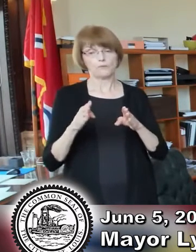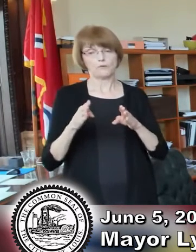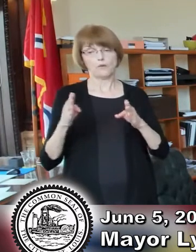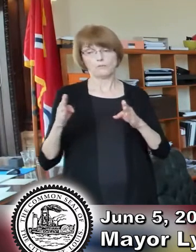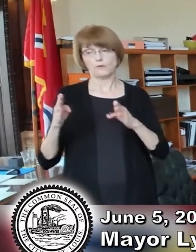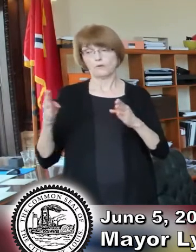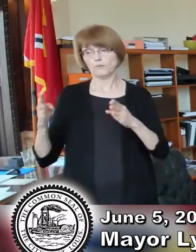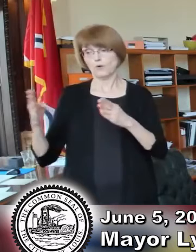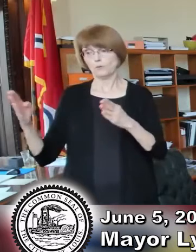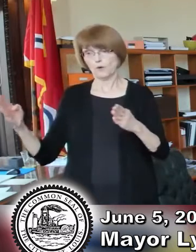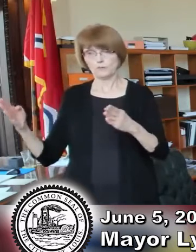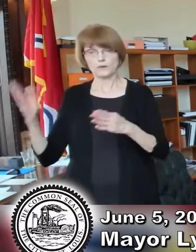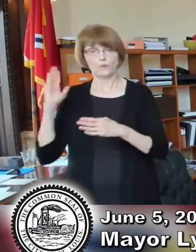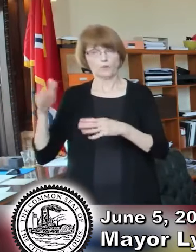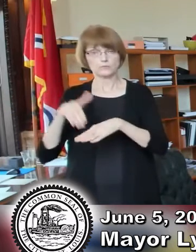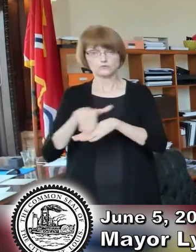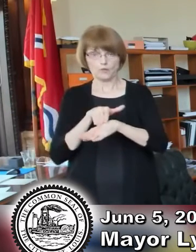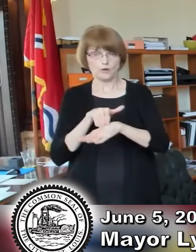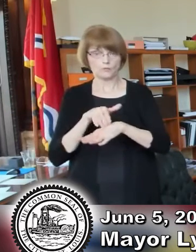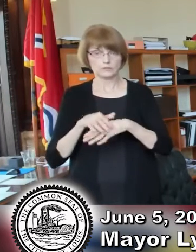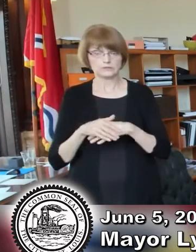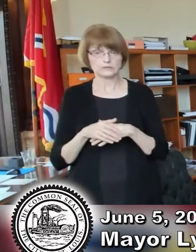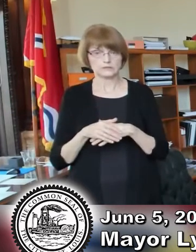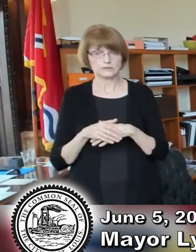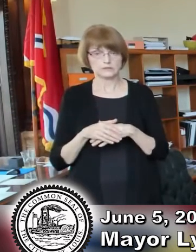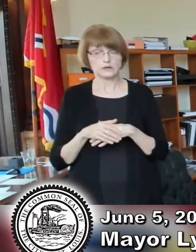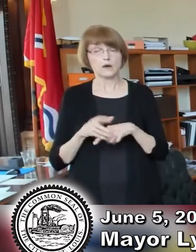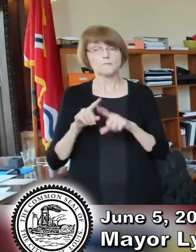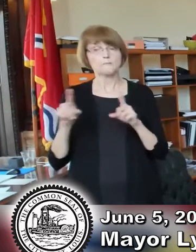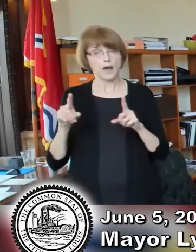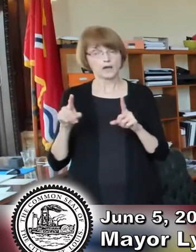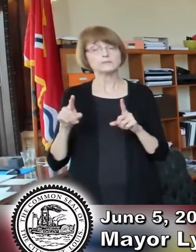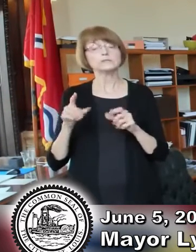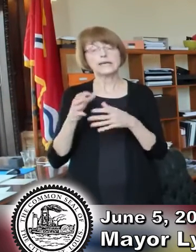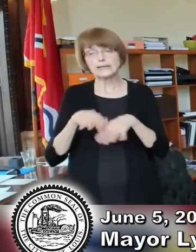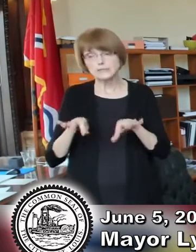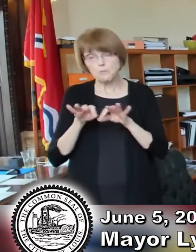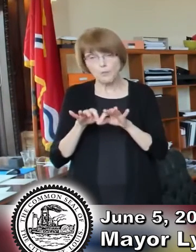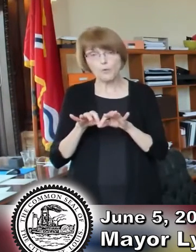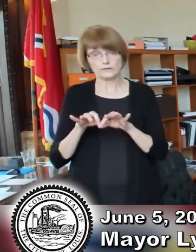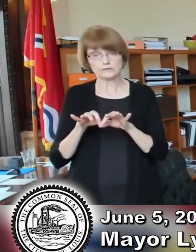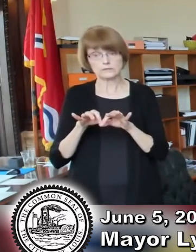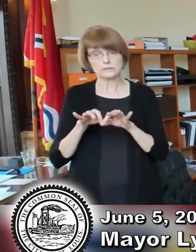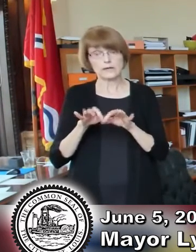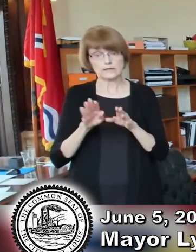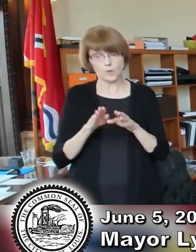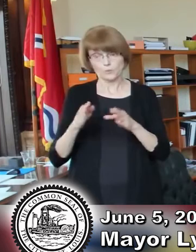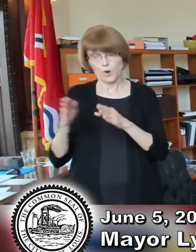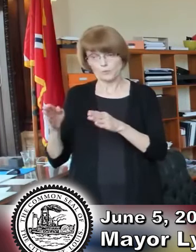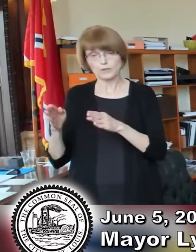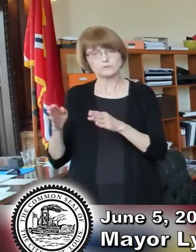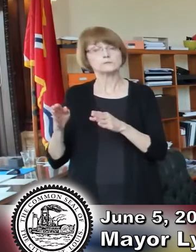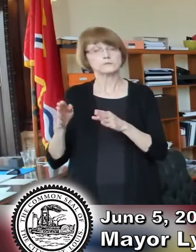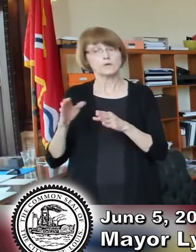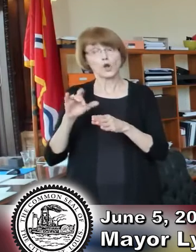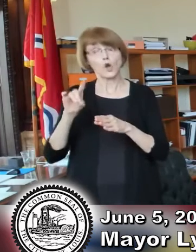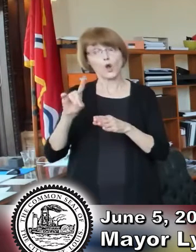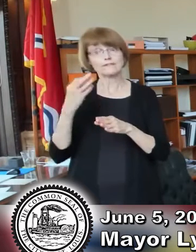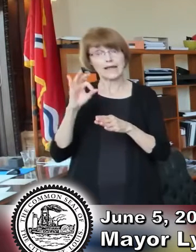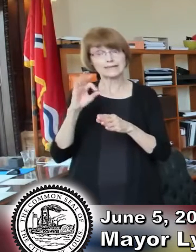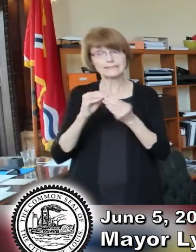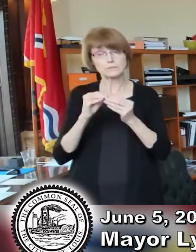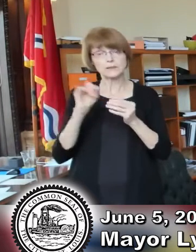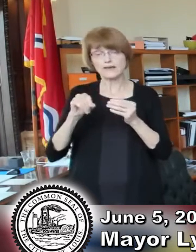door, provided we continue to see the numbers stay down. And the numbers are really pretty